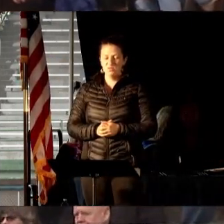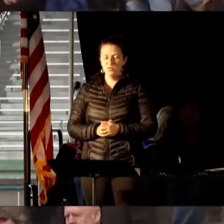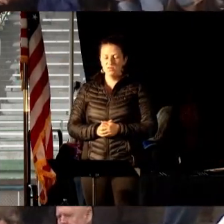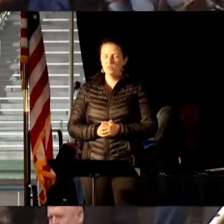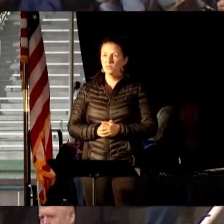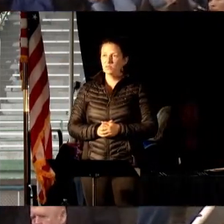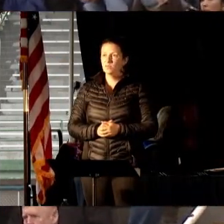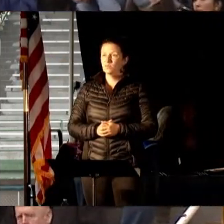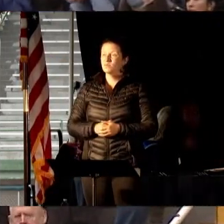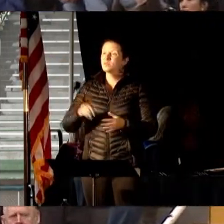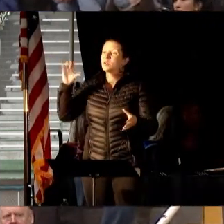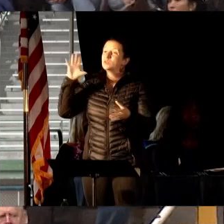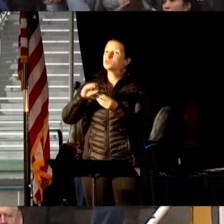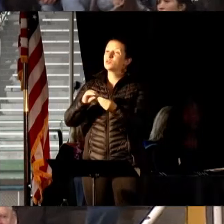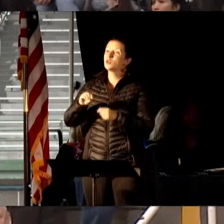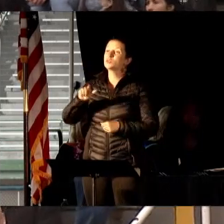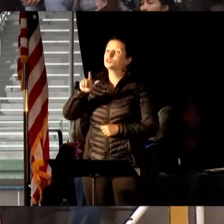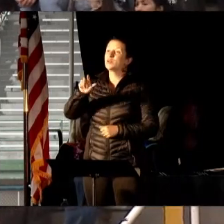We are one of